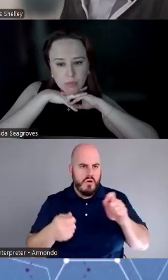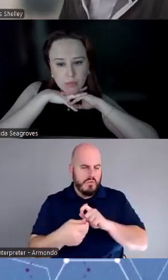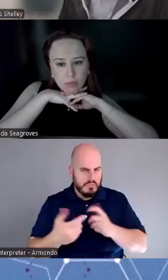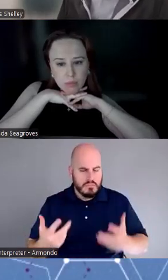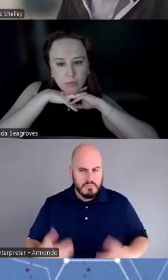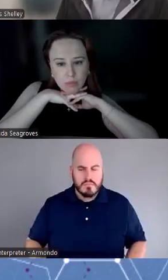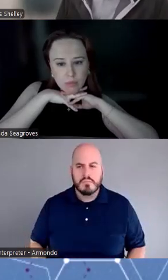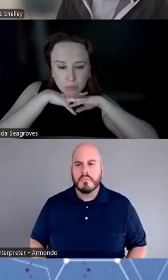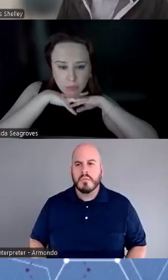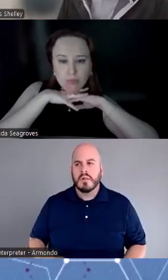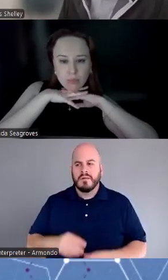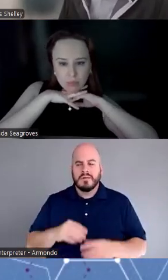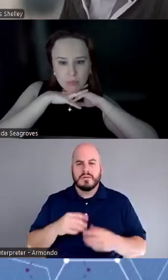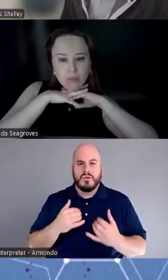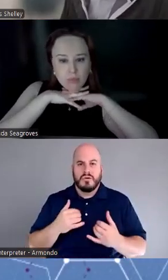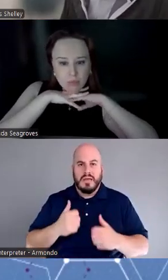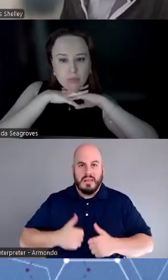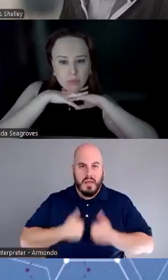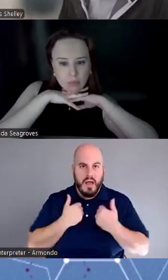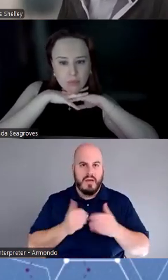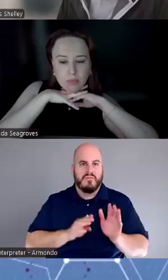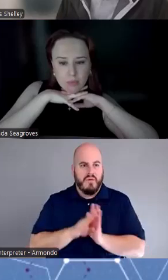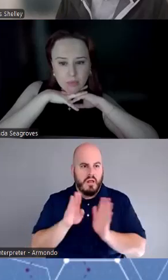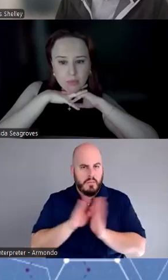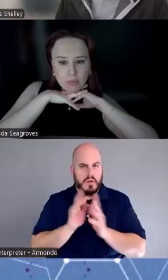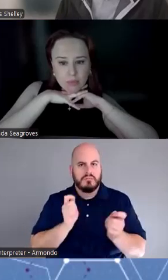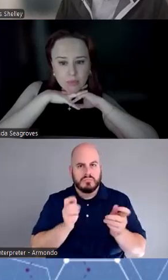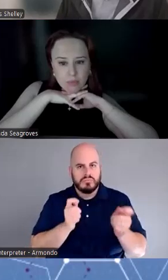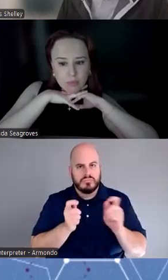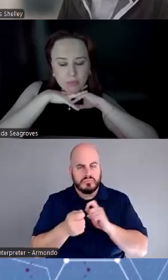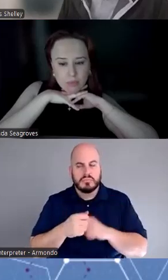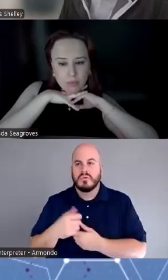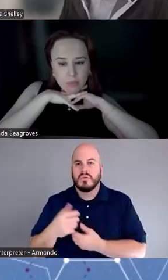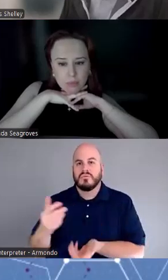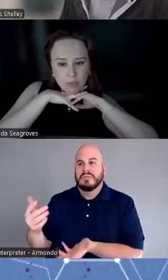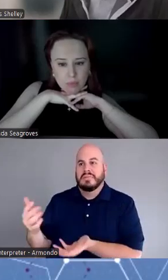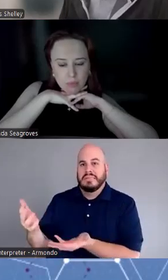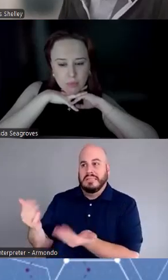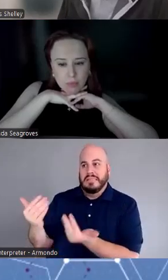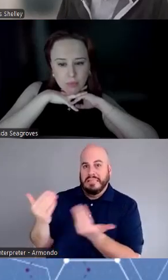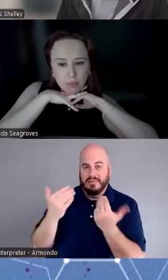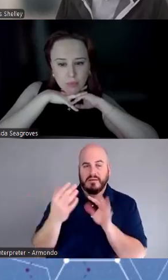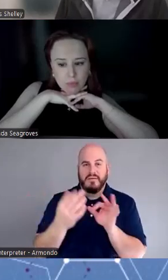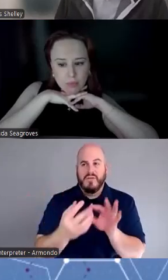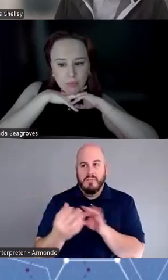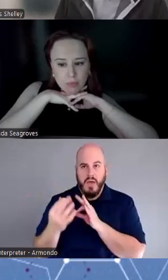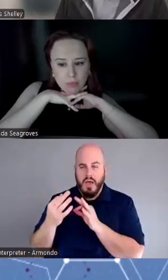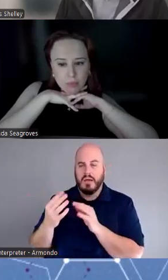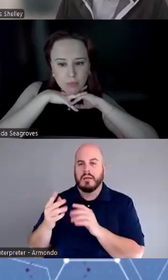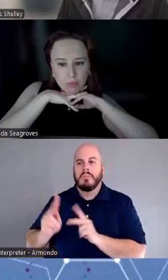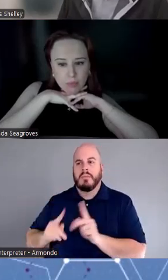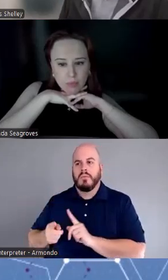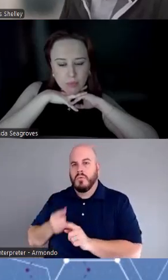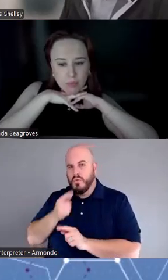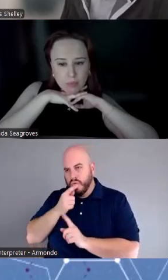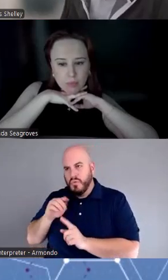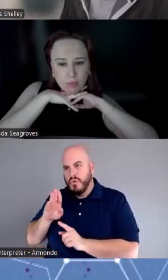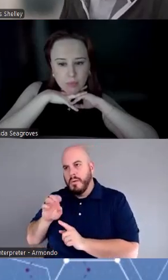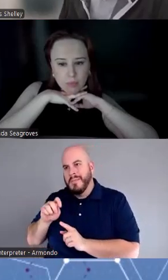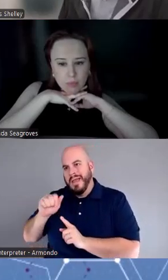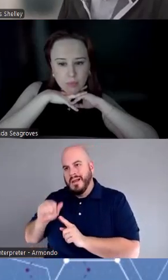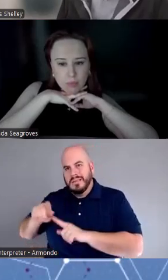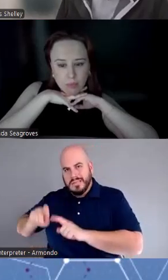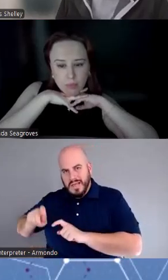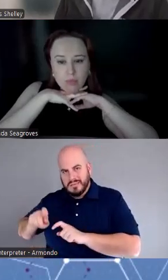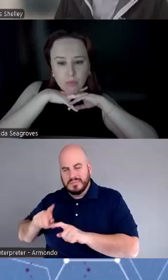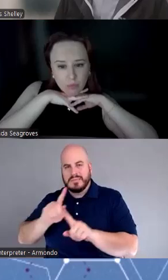live development. And so, as we receive feedback and input from the people who are beta testing it in a range of different